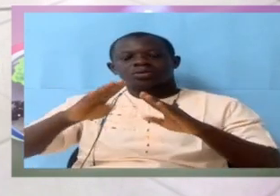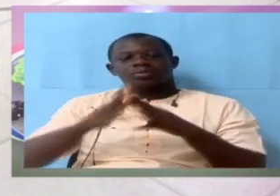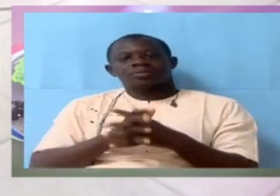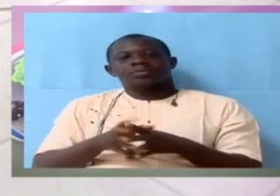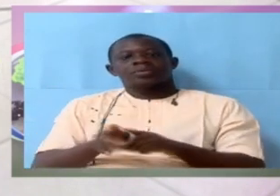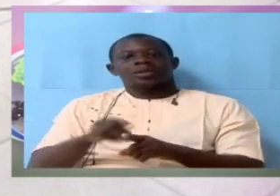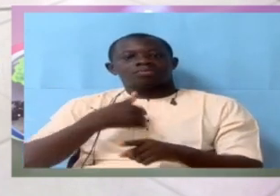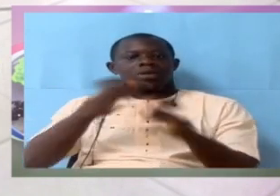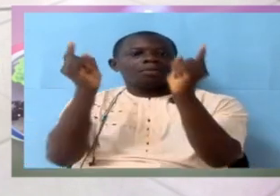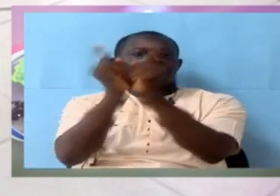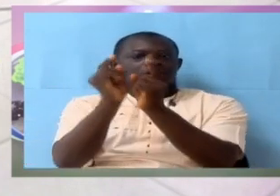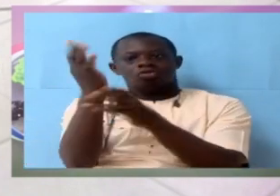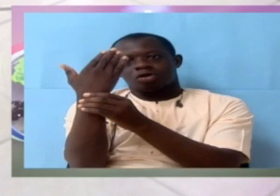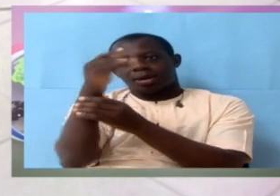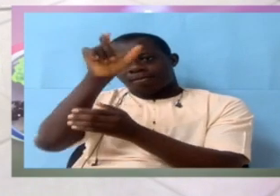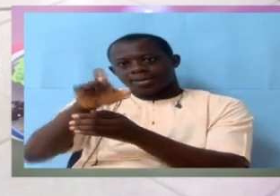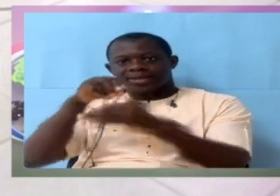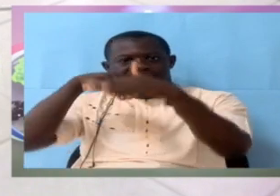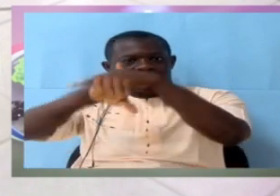I didn't meet the doctors inside.